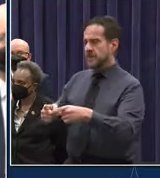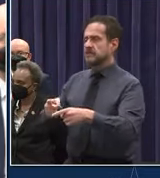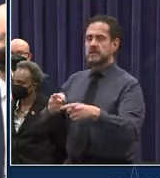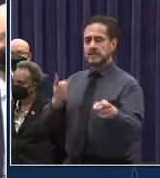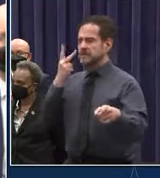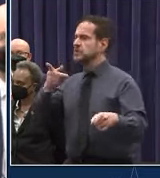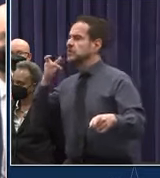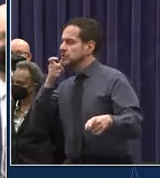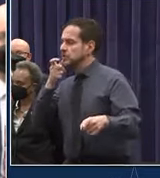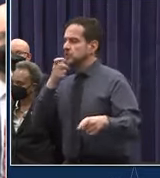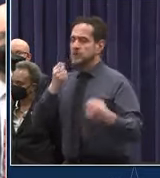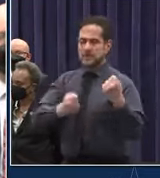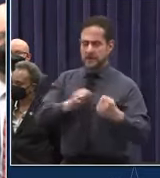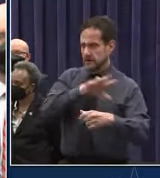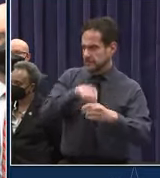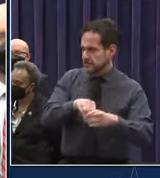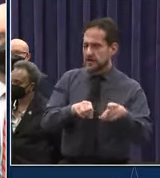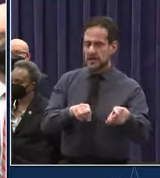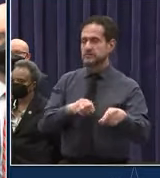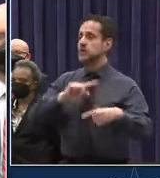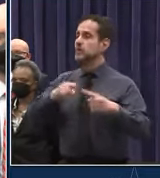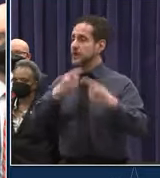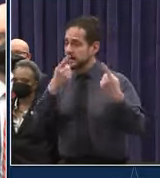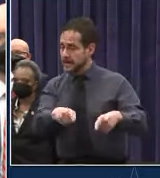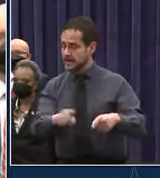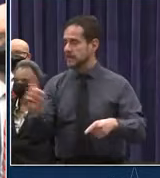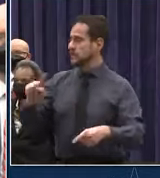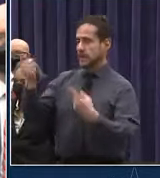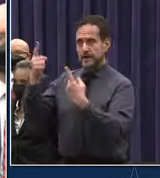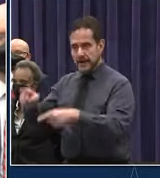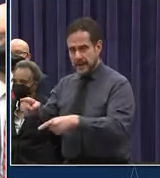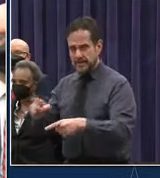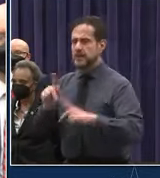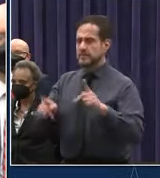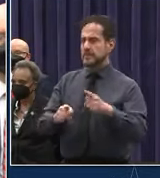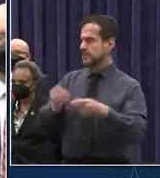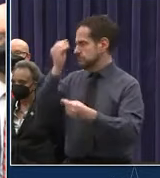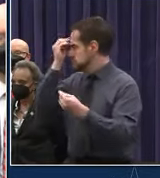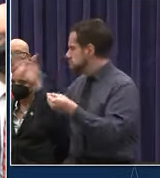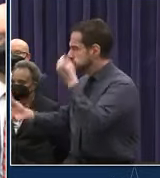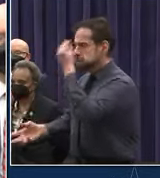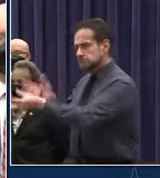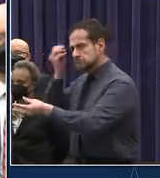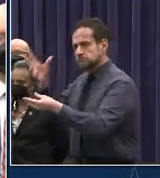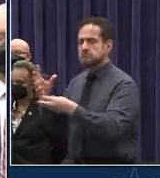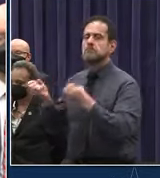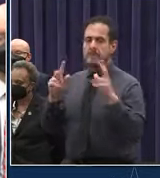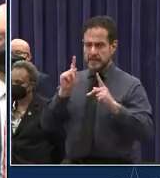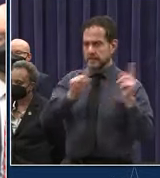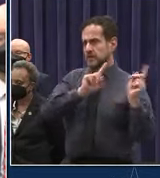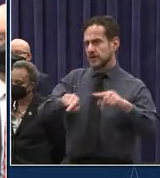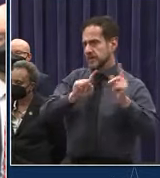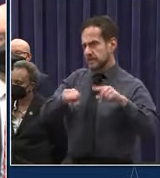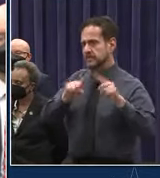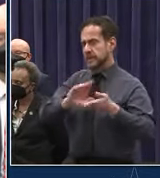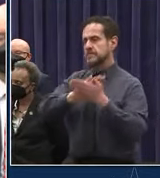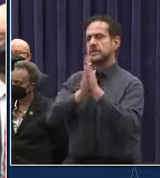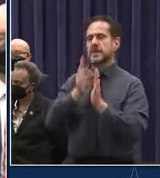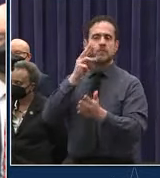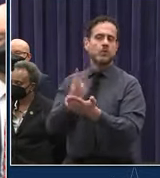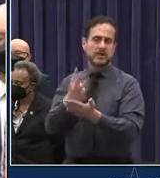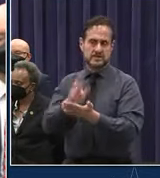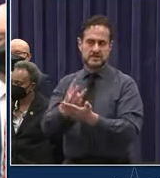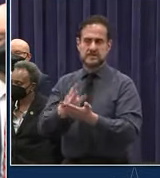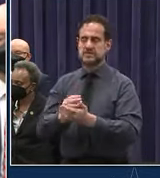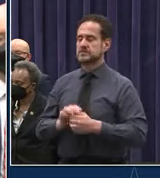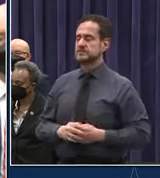the vehicles involved, when it happened, where it happened, and offered up availability to our detectives.